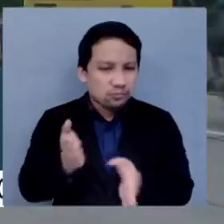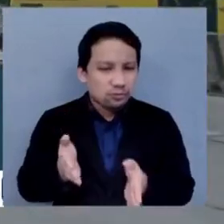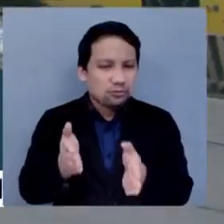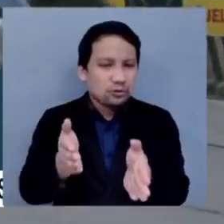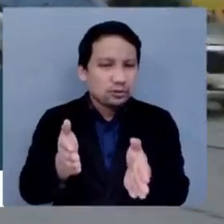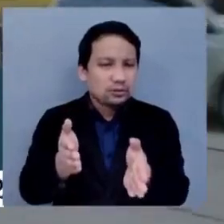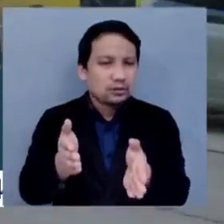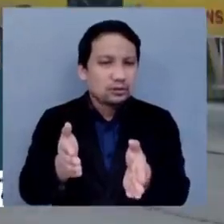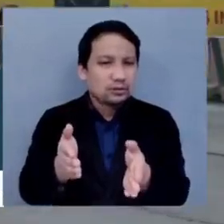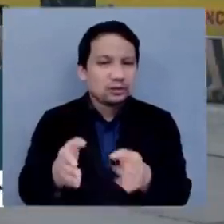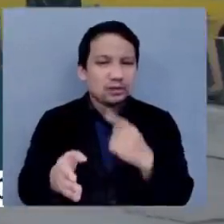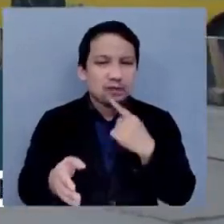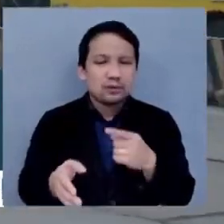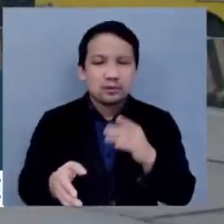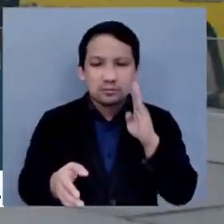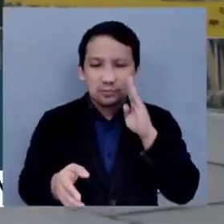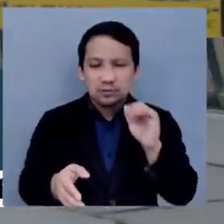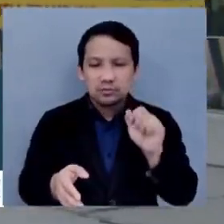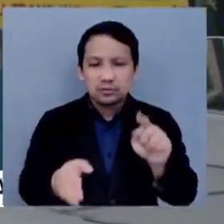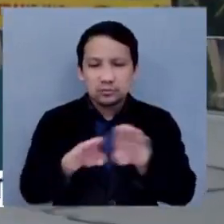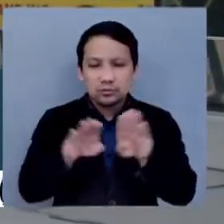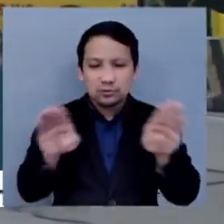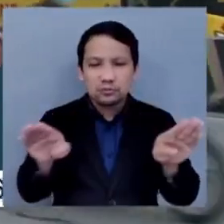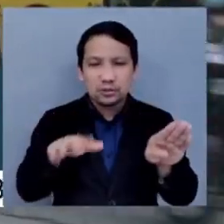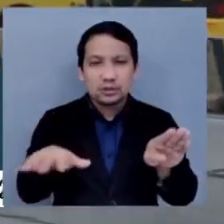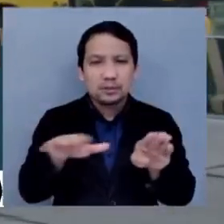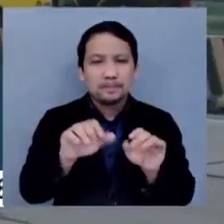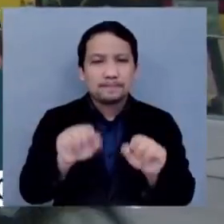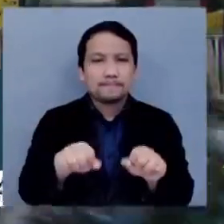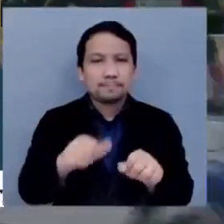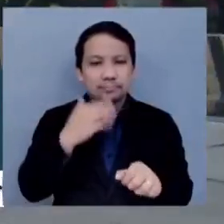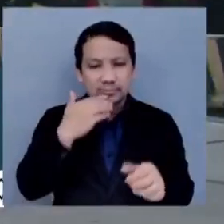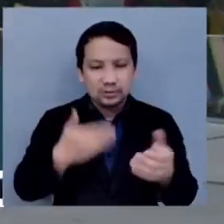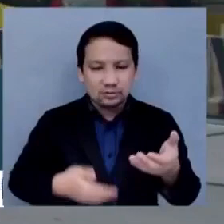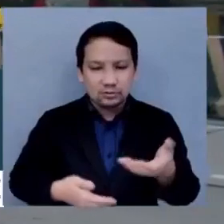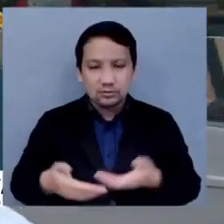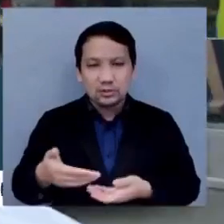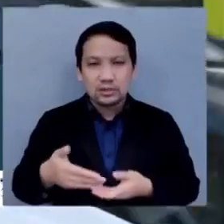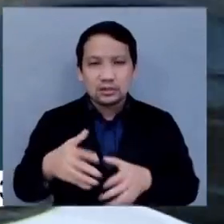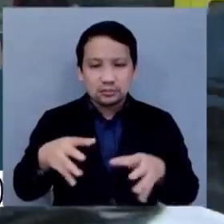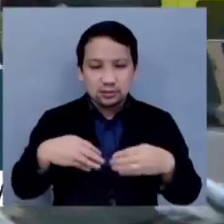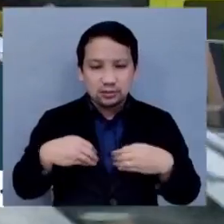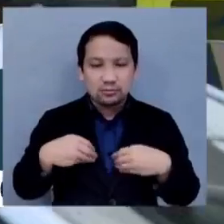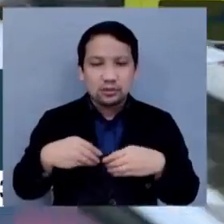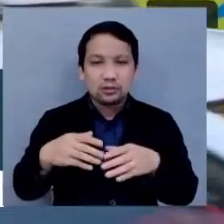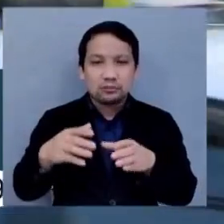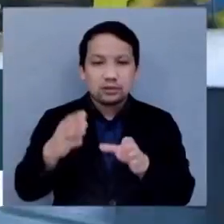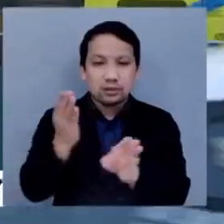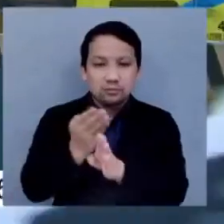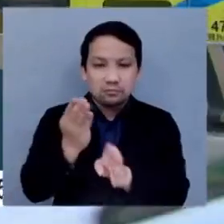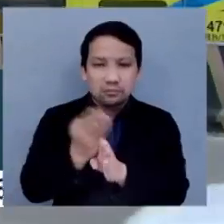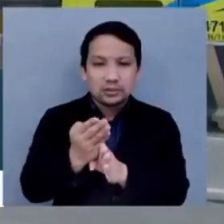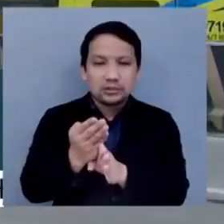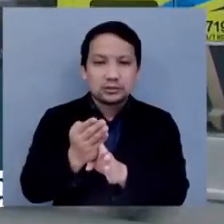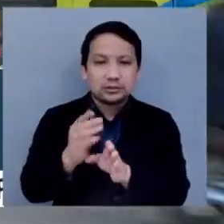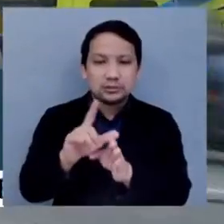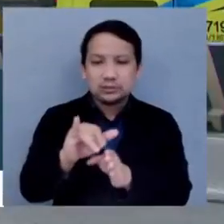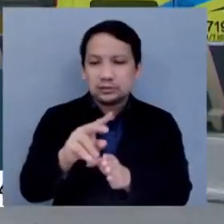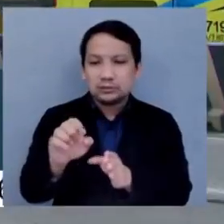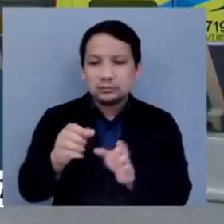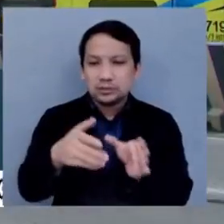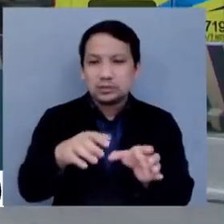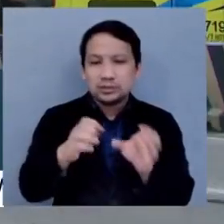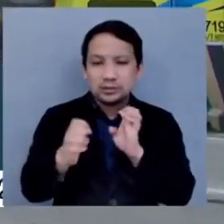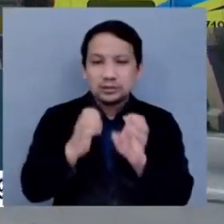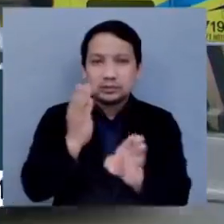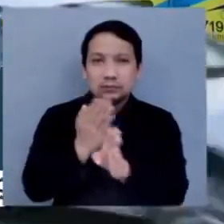And Bautista said they're open to welcoming more bus lines into the EDSA bus carousel. Okay, so it's not